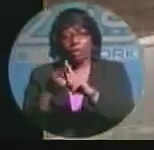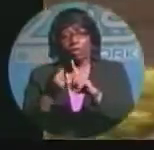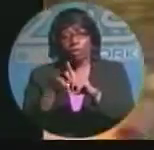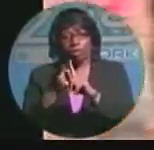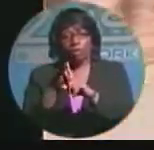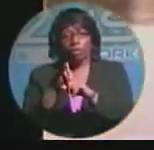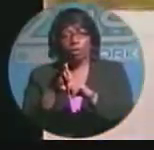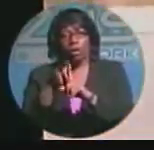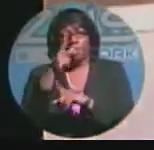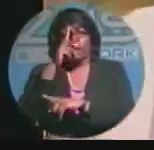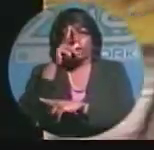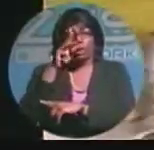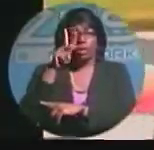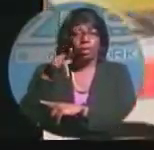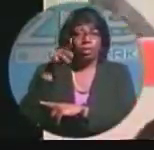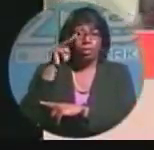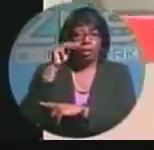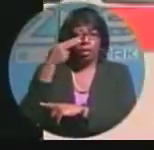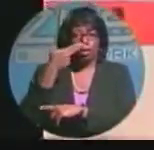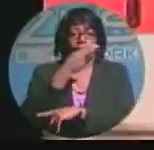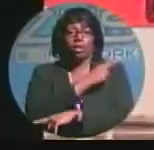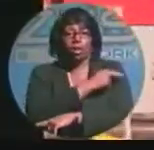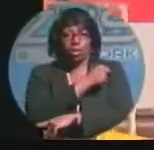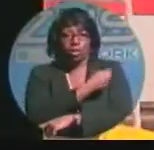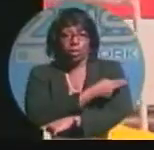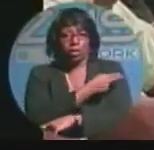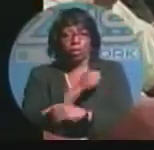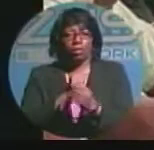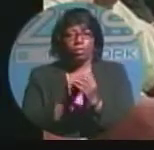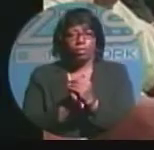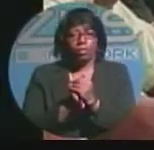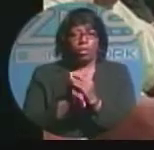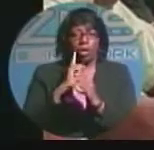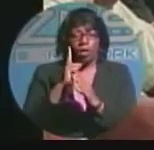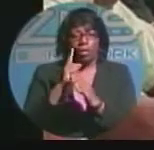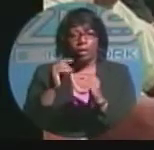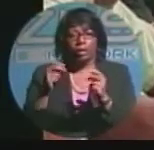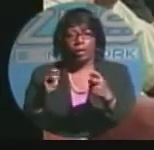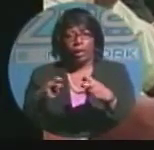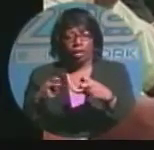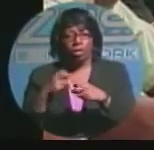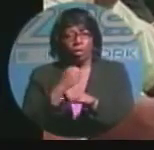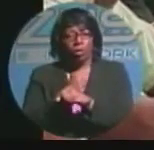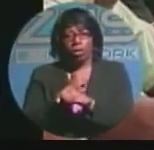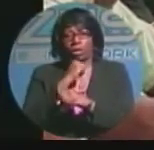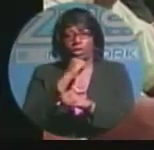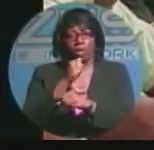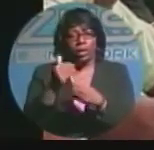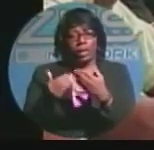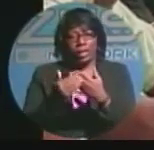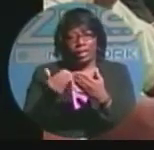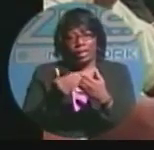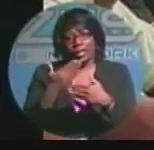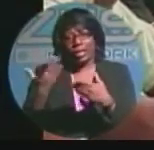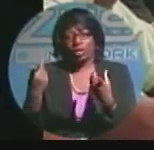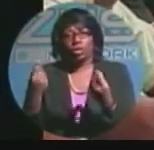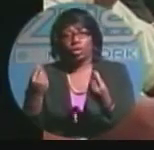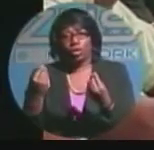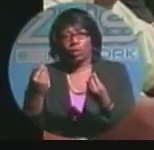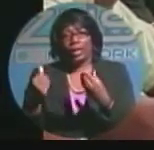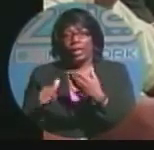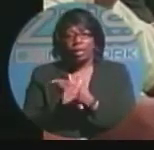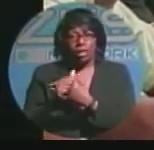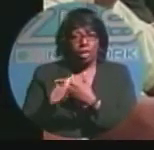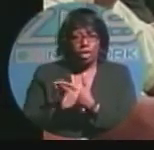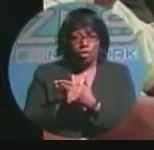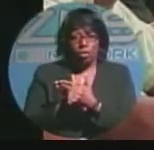receiving treatment at the Princess Margaret Hospital. When you talk about electrical works, it is not an easy thing to do, and it's very dangerous, and